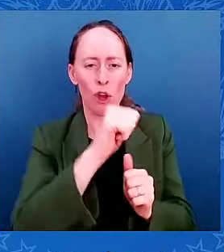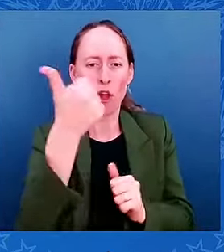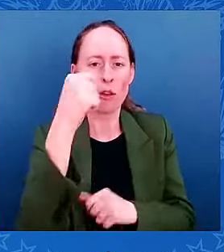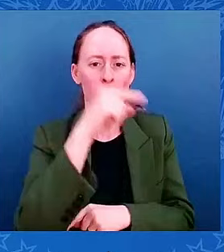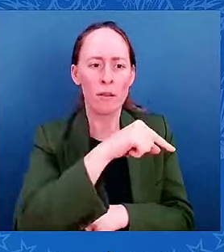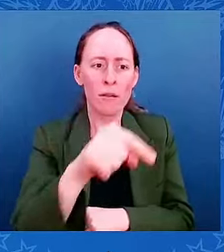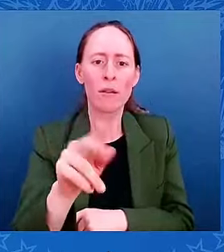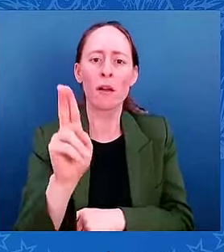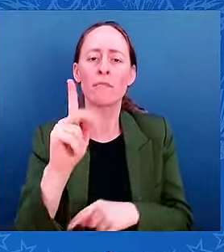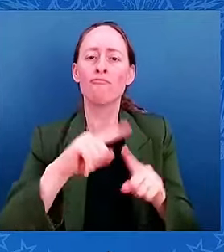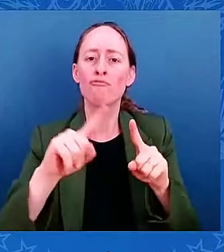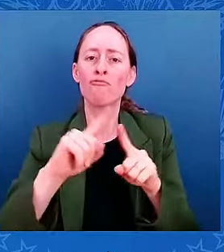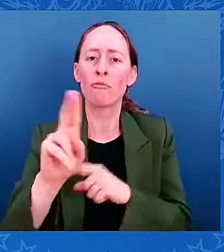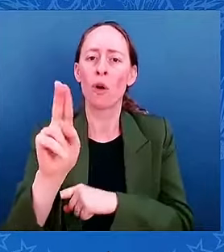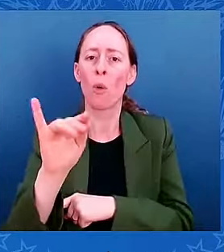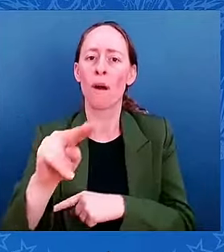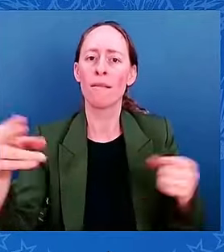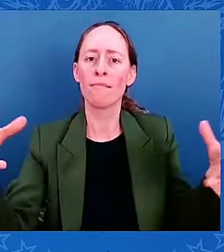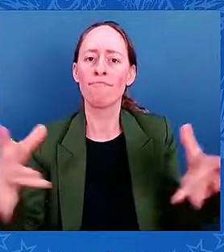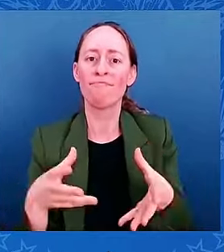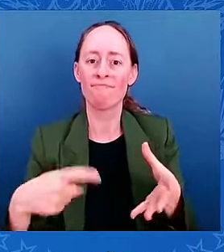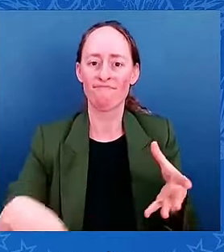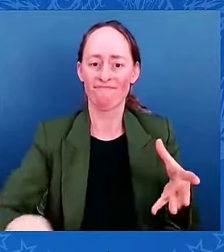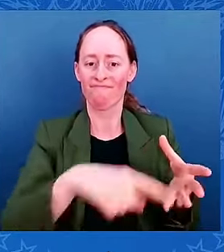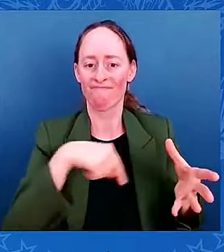Sean McGarvey, building trades.